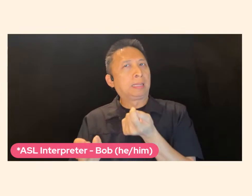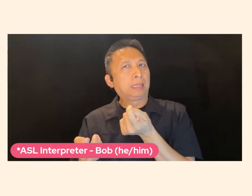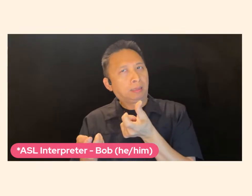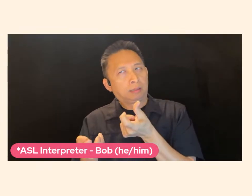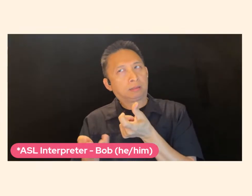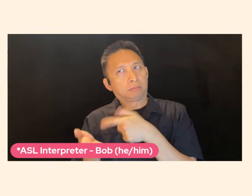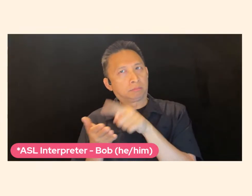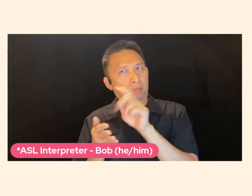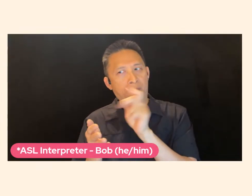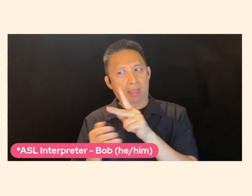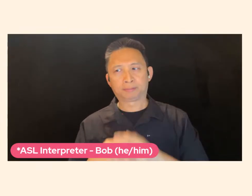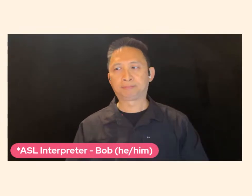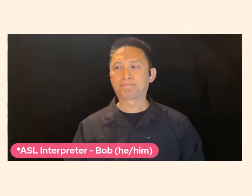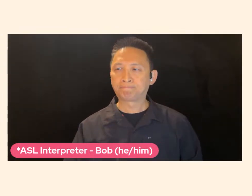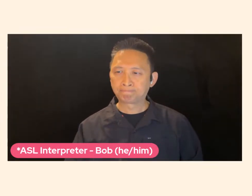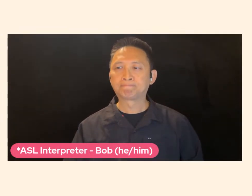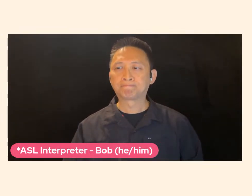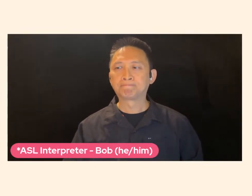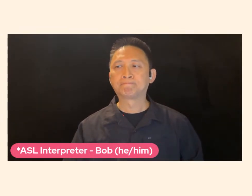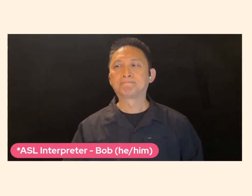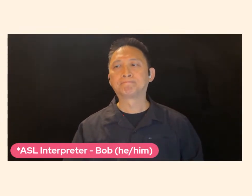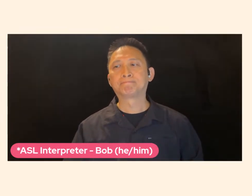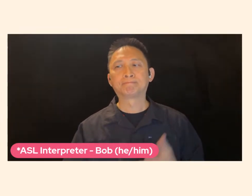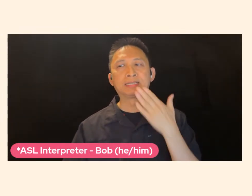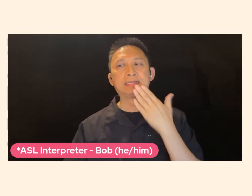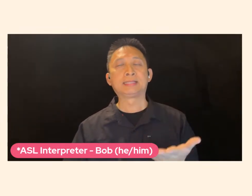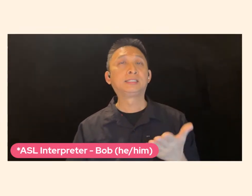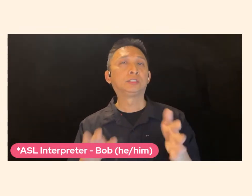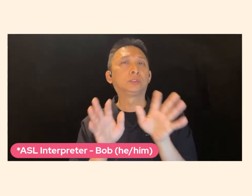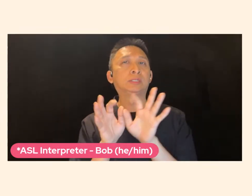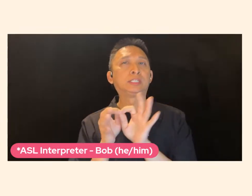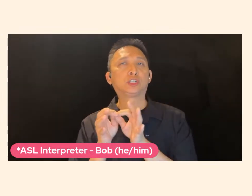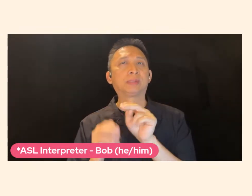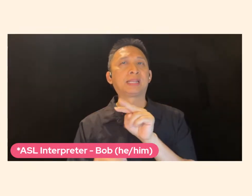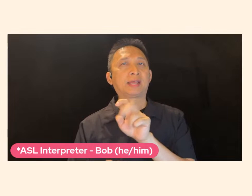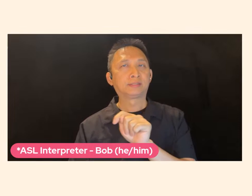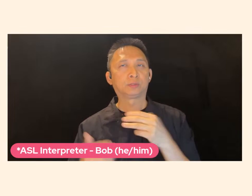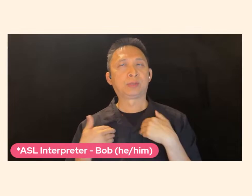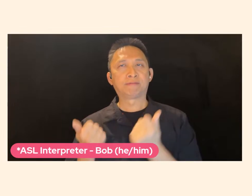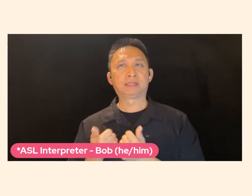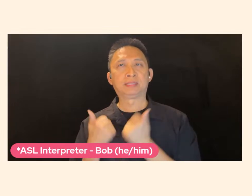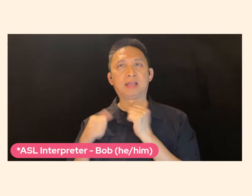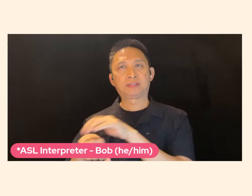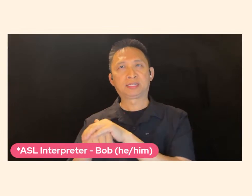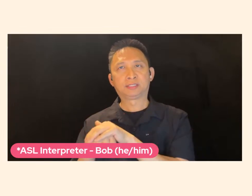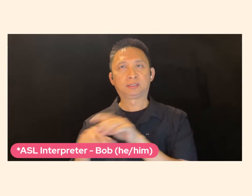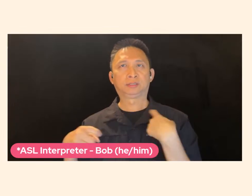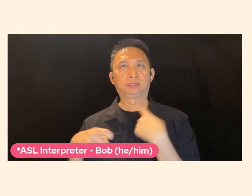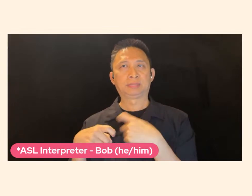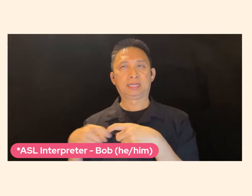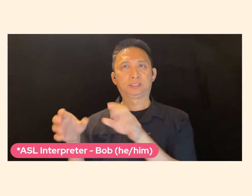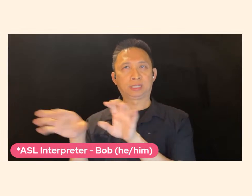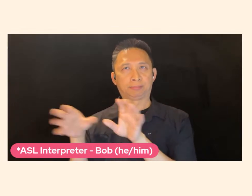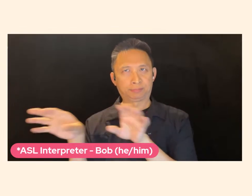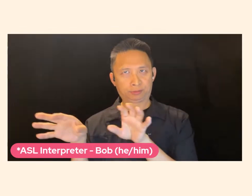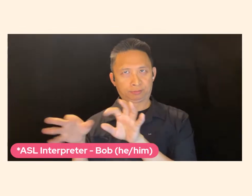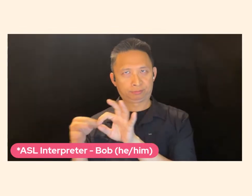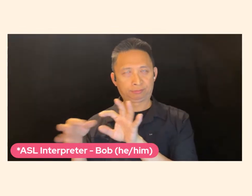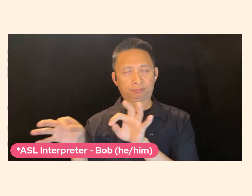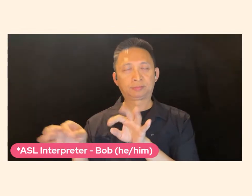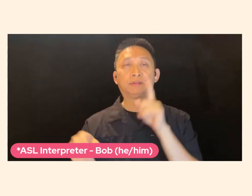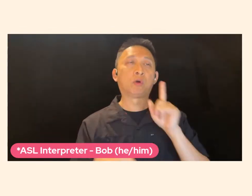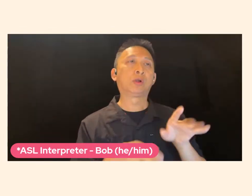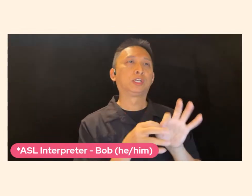logistical details. Thanks to InterpreNet, we have live English and Spanish captioning, and thanks to Interpret